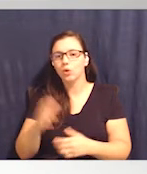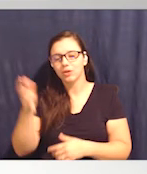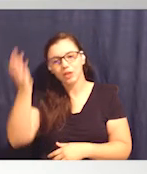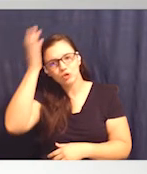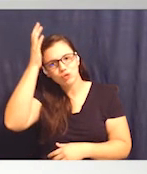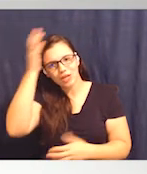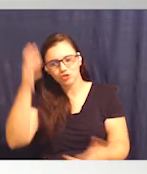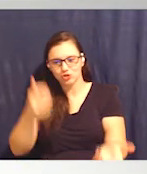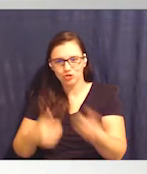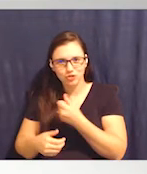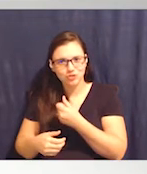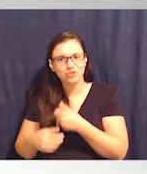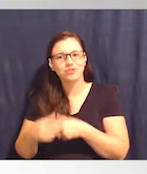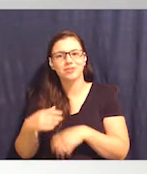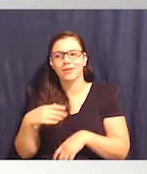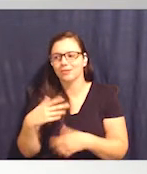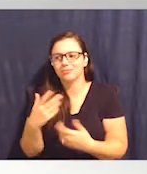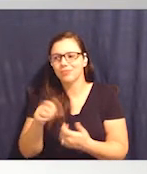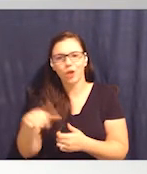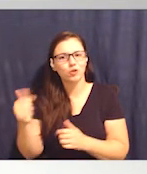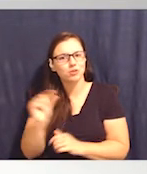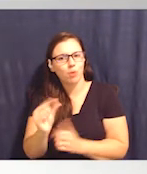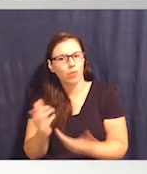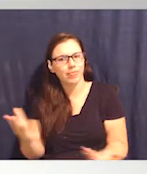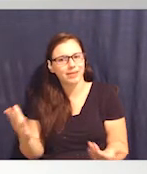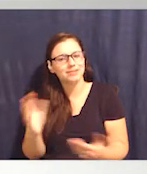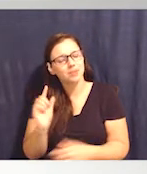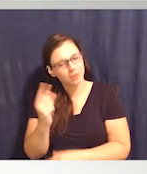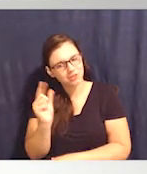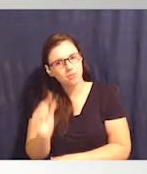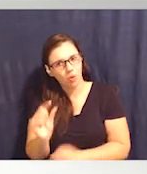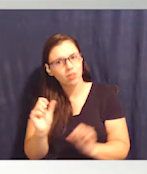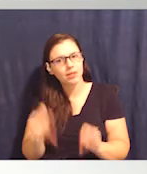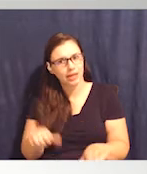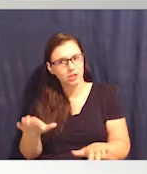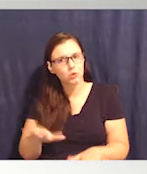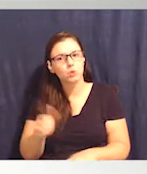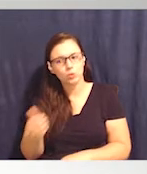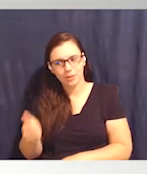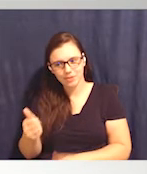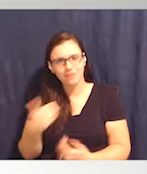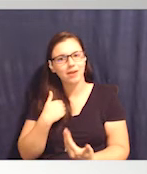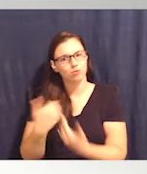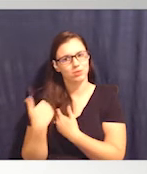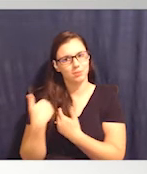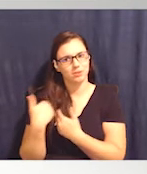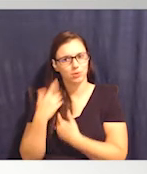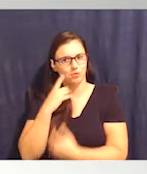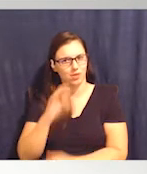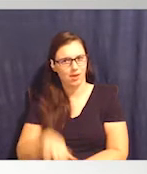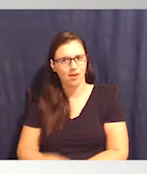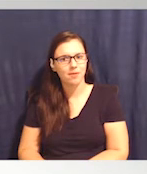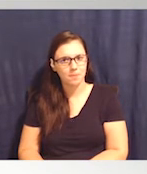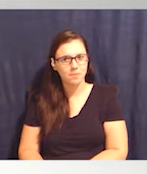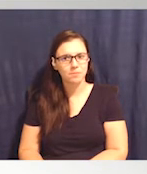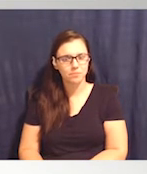that. Something small that they can do that they can have responsibility for. Okay? Make sense?